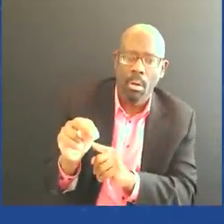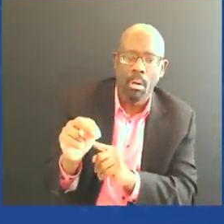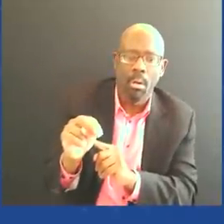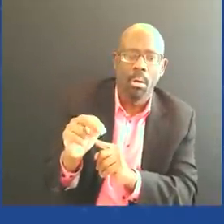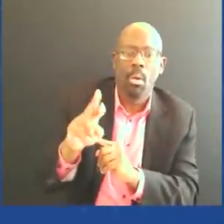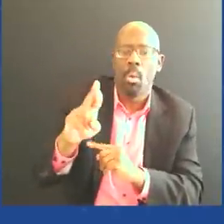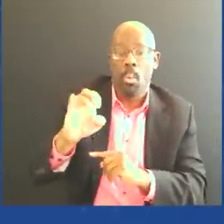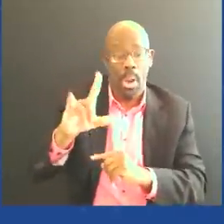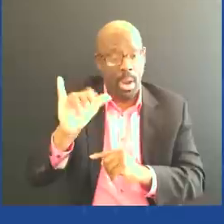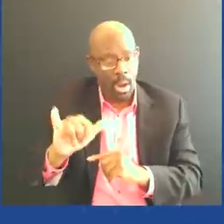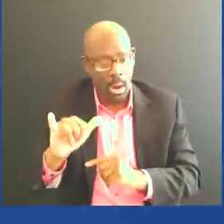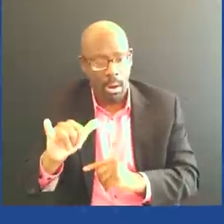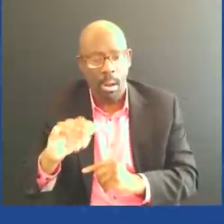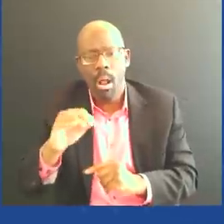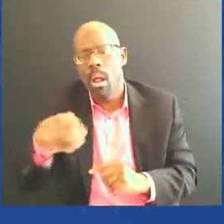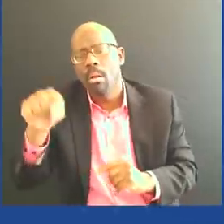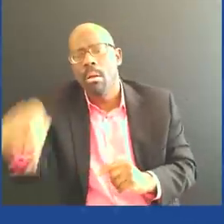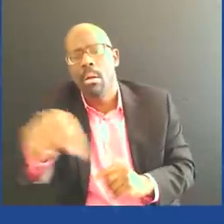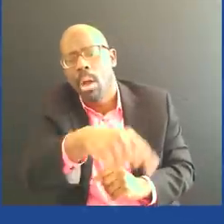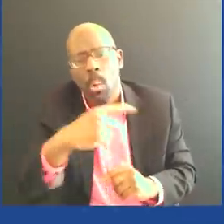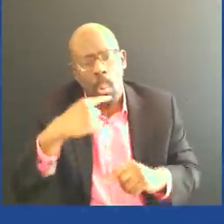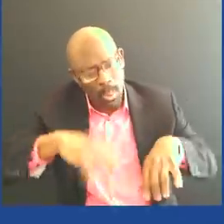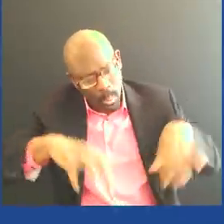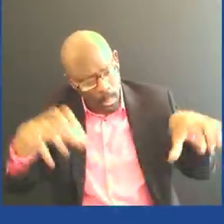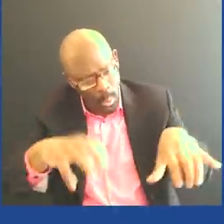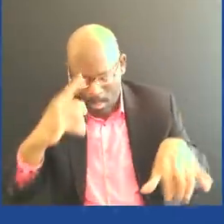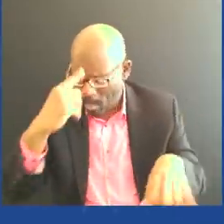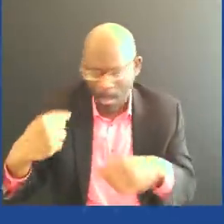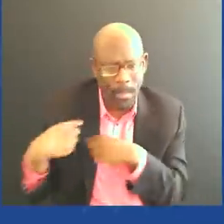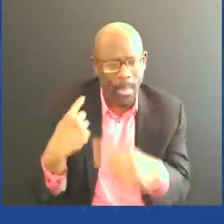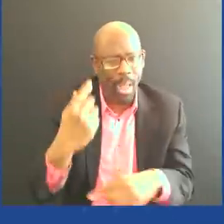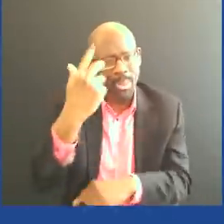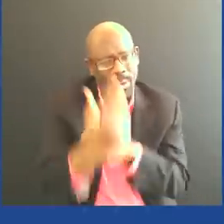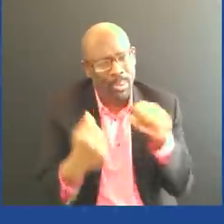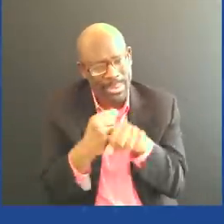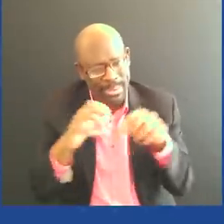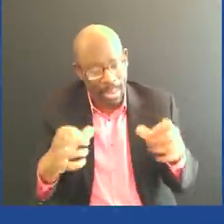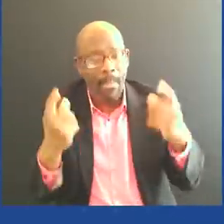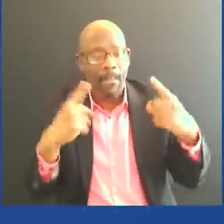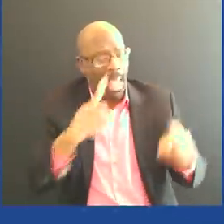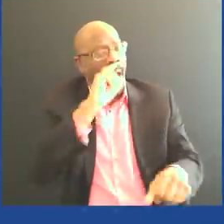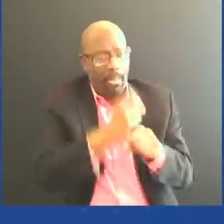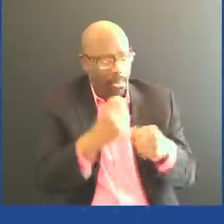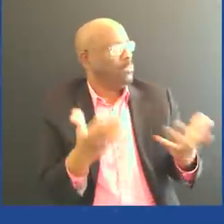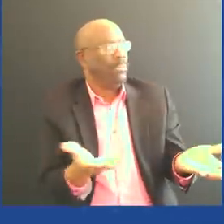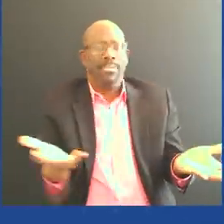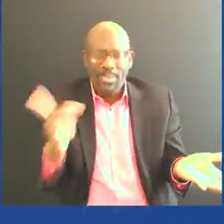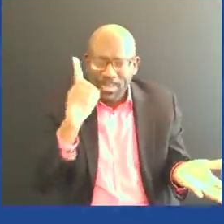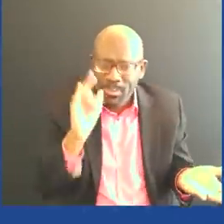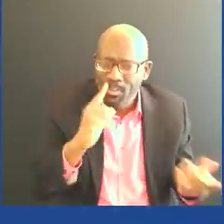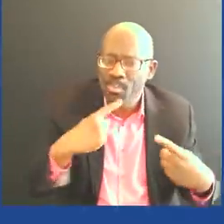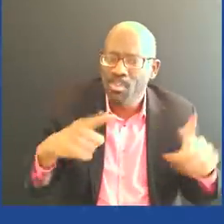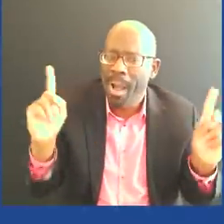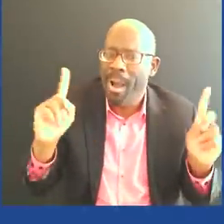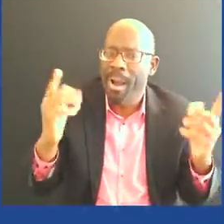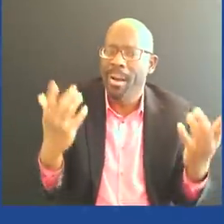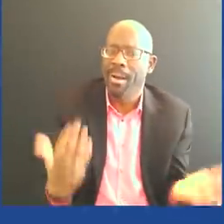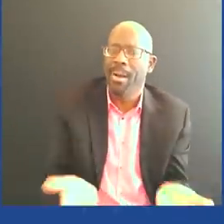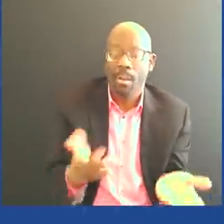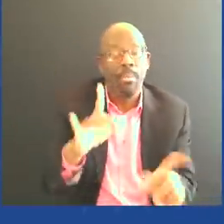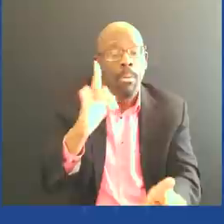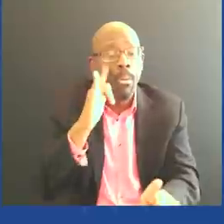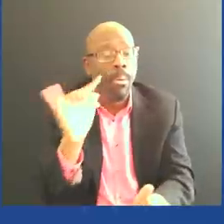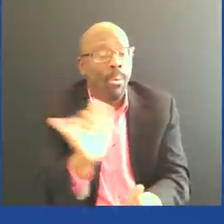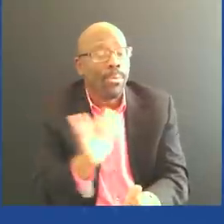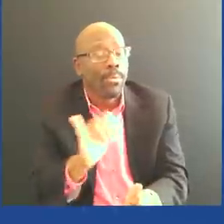reality. And most important, I'd like to acknowledge and thank all of Delaware's veterans,